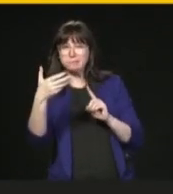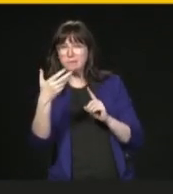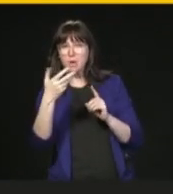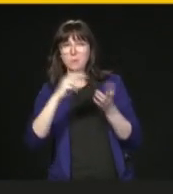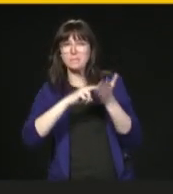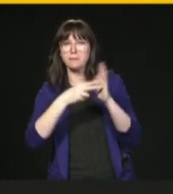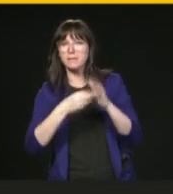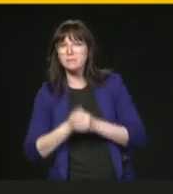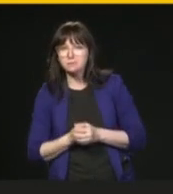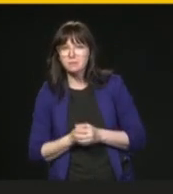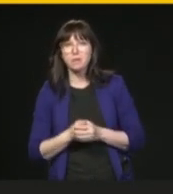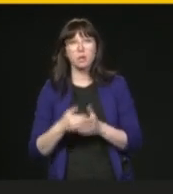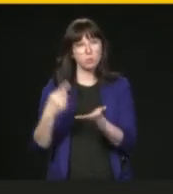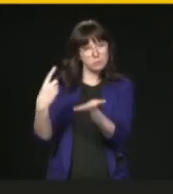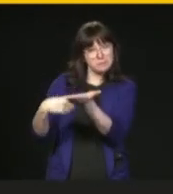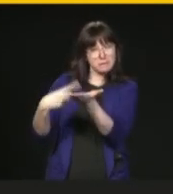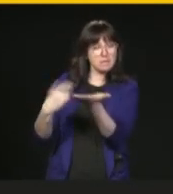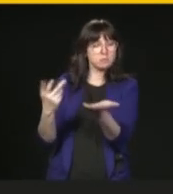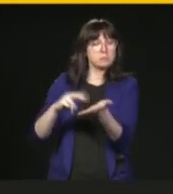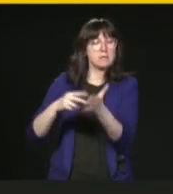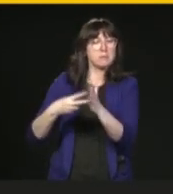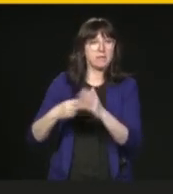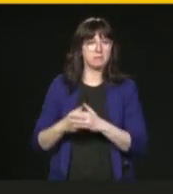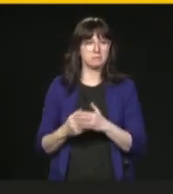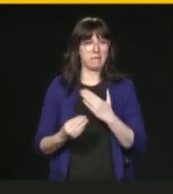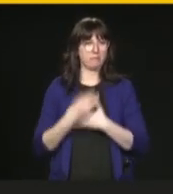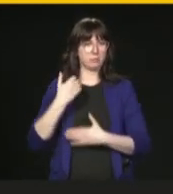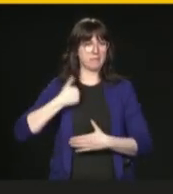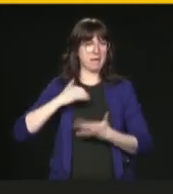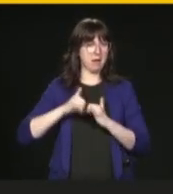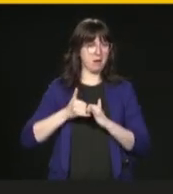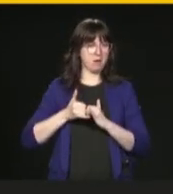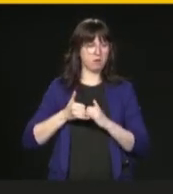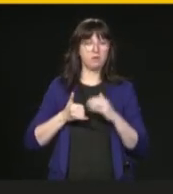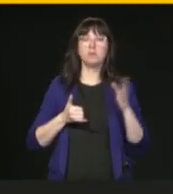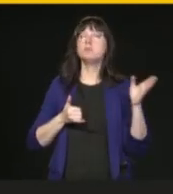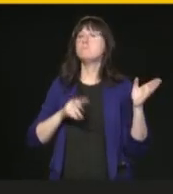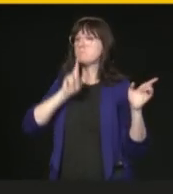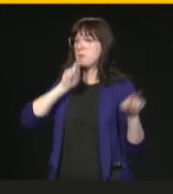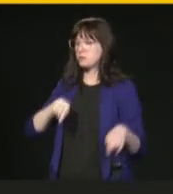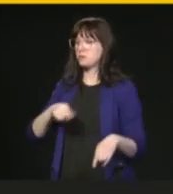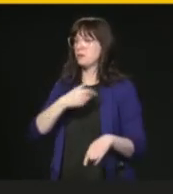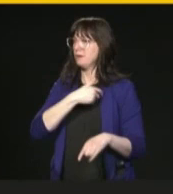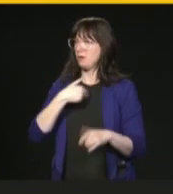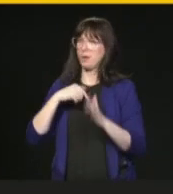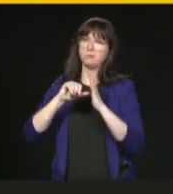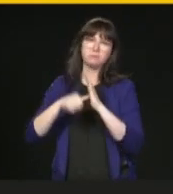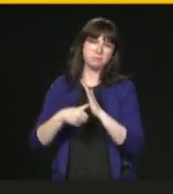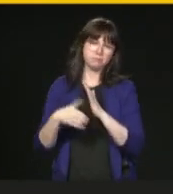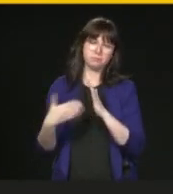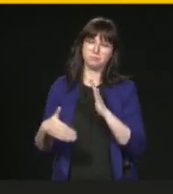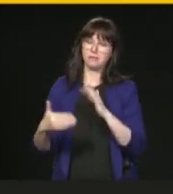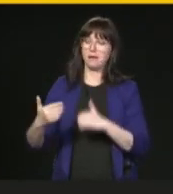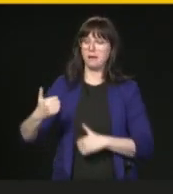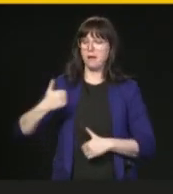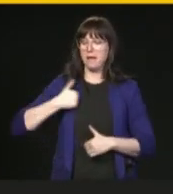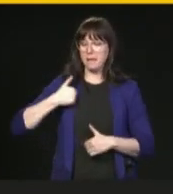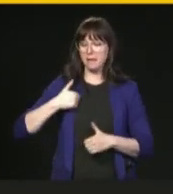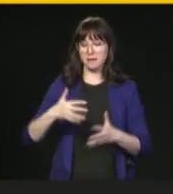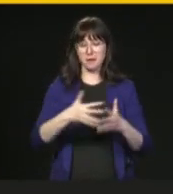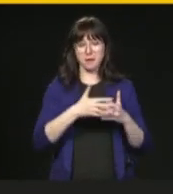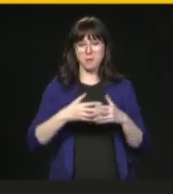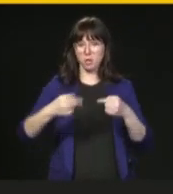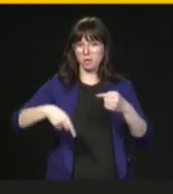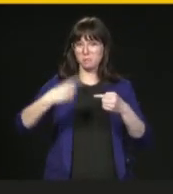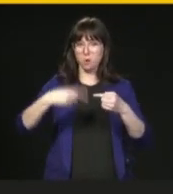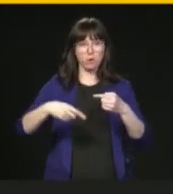mean, what does it mean to have discussions on this, and what does this mean for Canada? We have highlighted that the fact that the Canada-U.S.